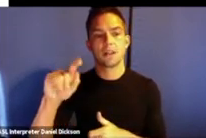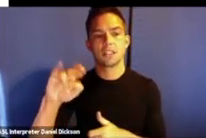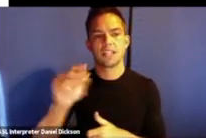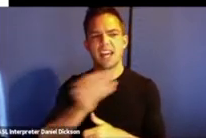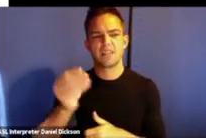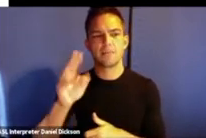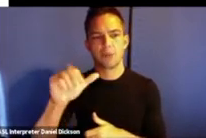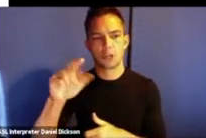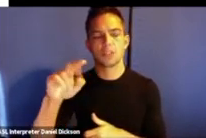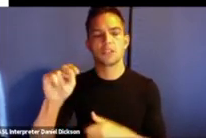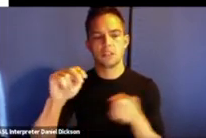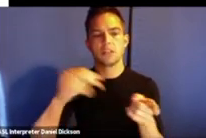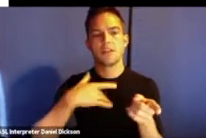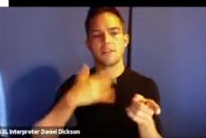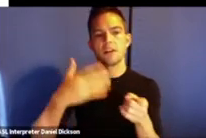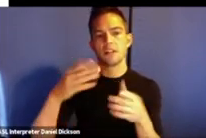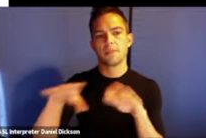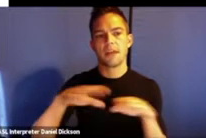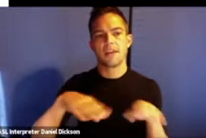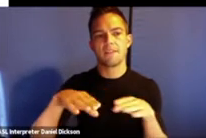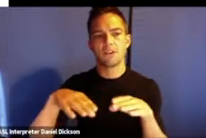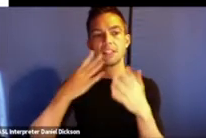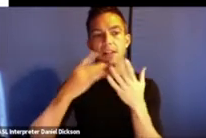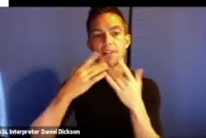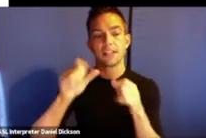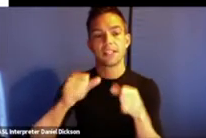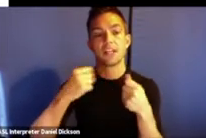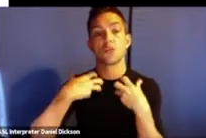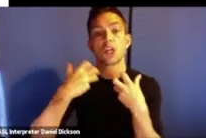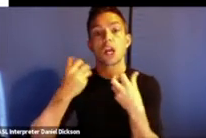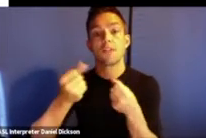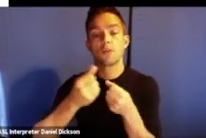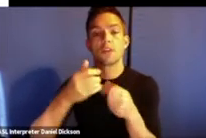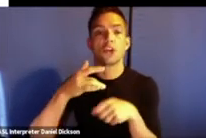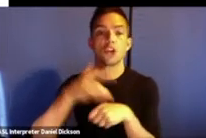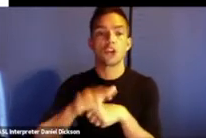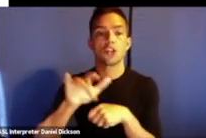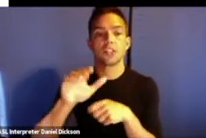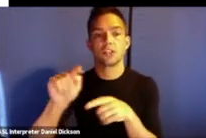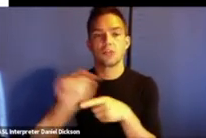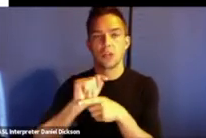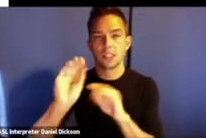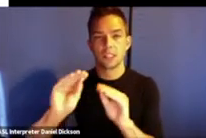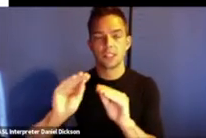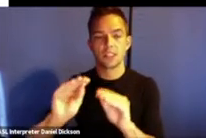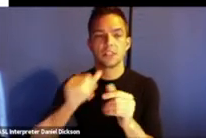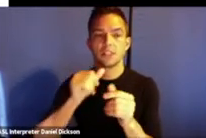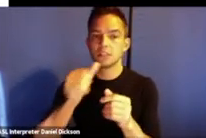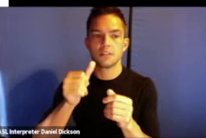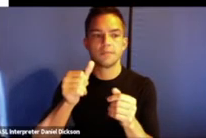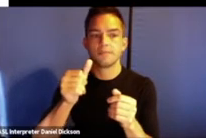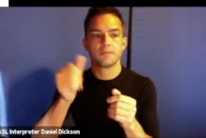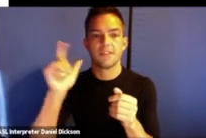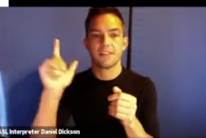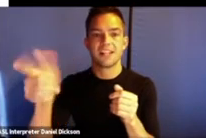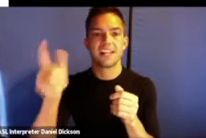and the behavioral deficits can actually be recovered with very early training. It doesn't happen if you do it later,